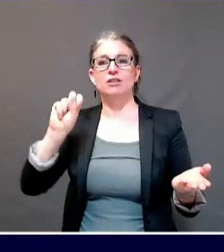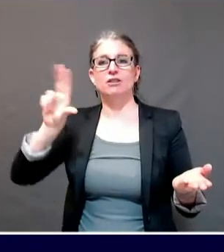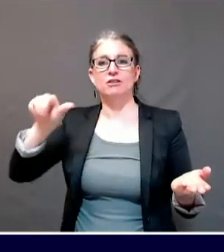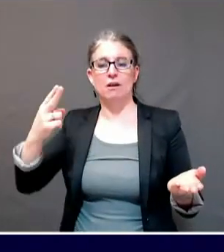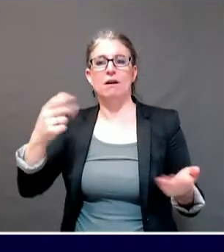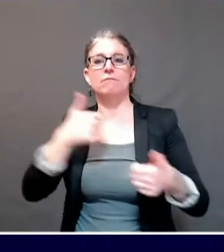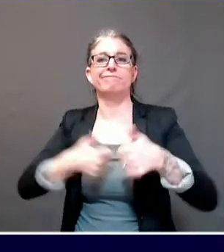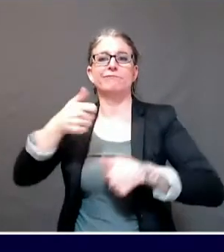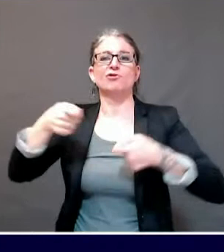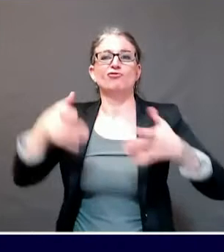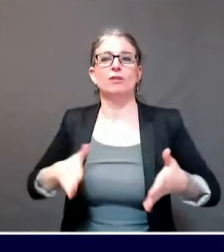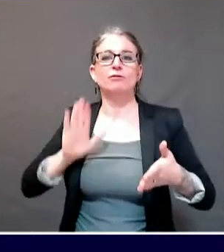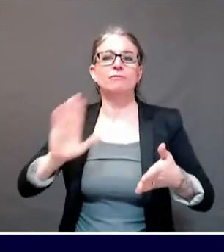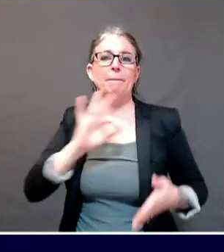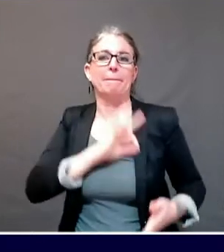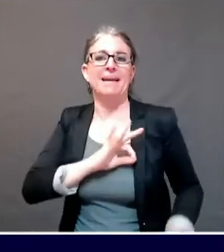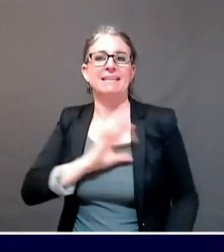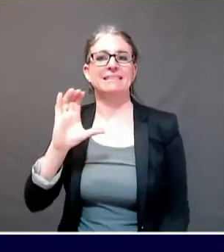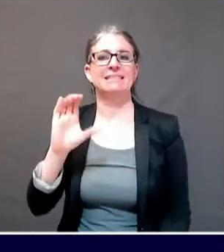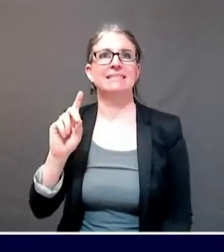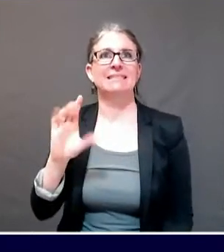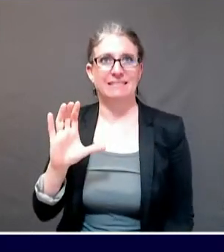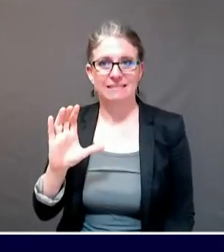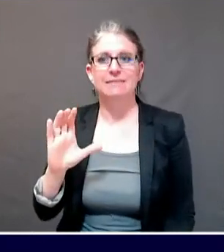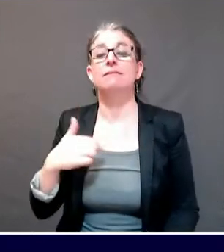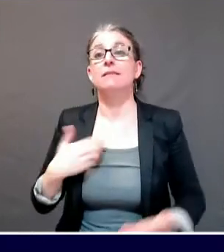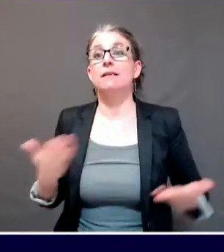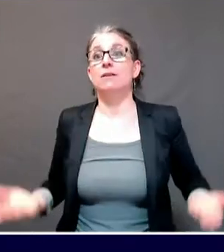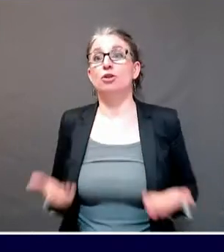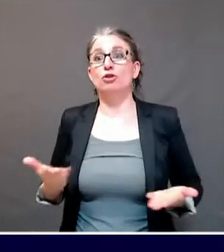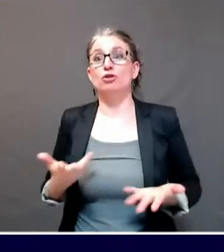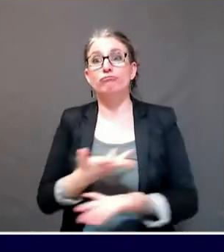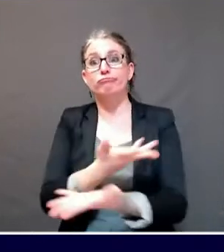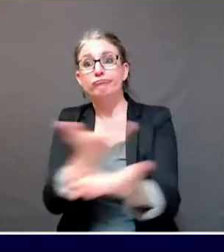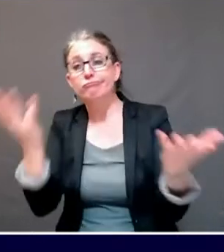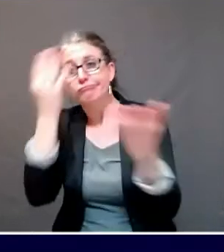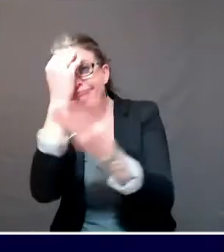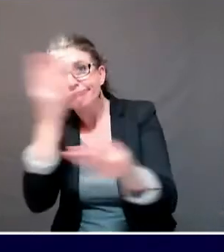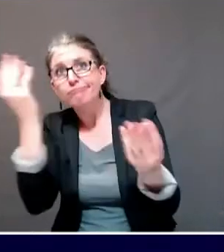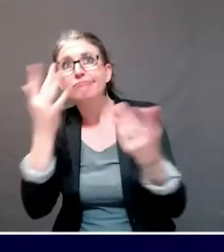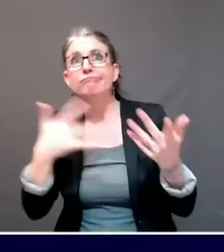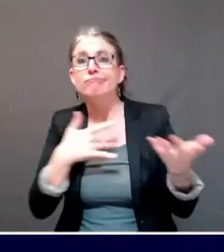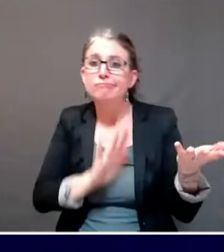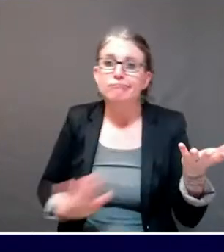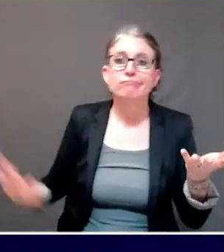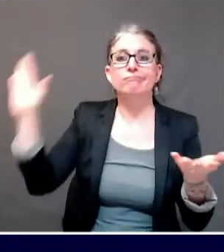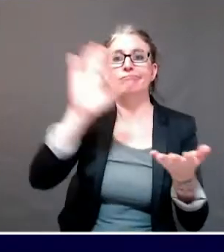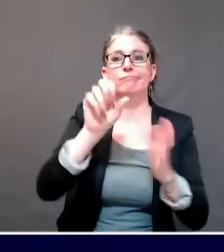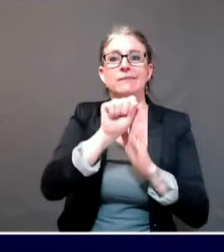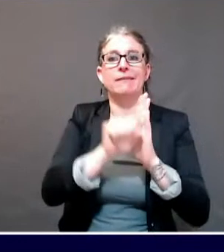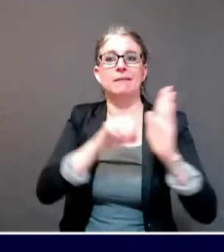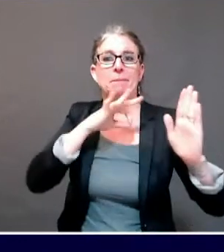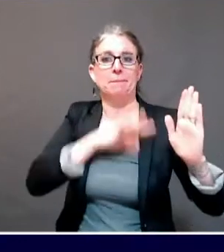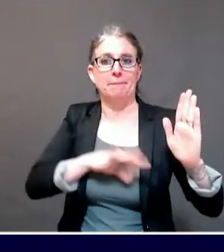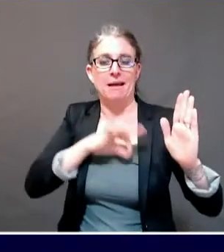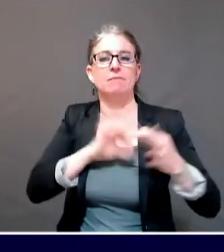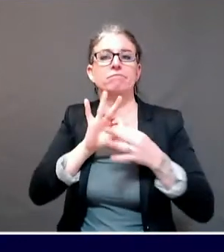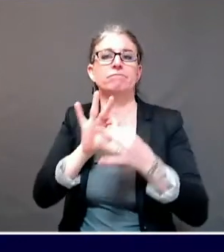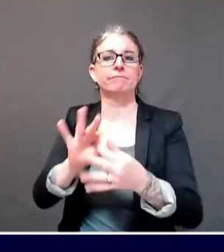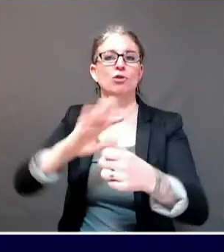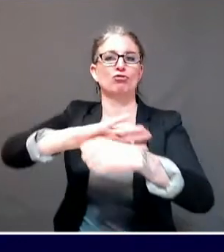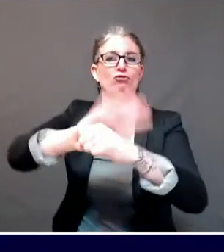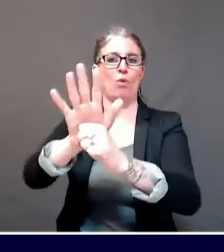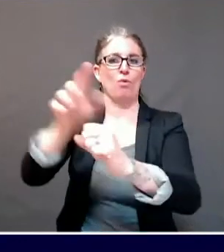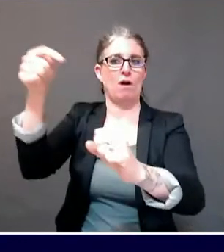join everyone this afternoon to provide an update on where we stand with respect to COVID-19 across the state of Maine